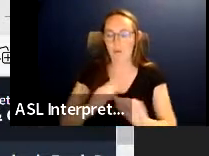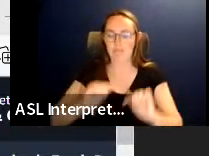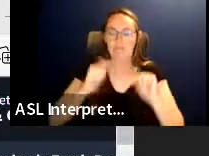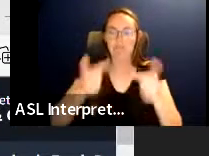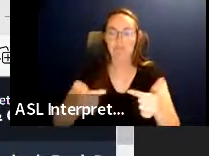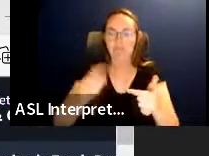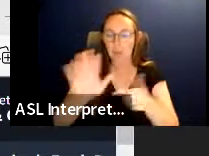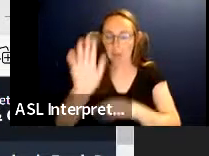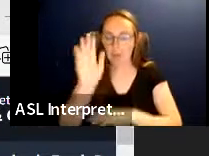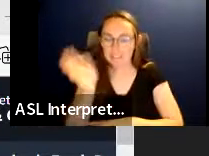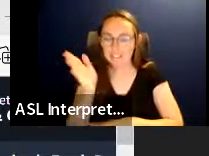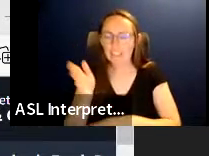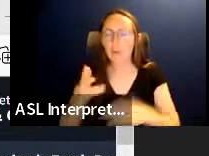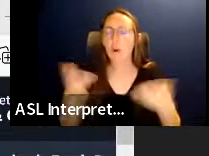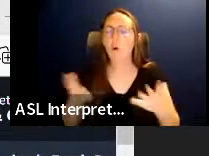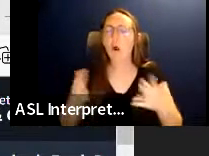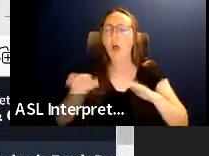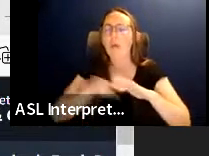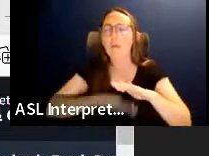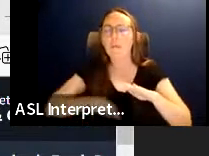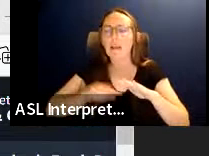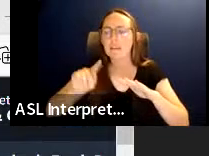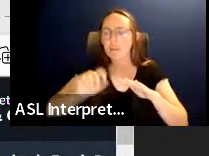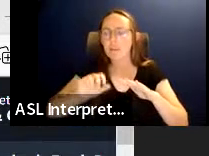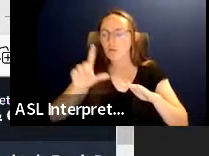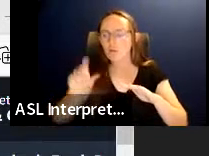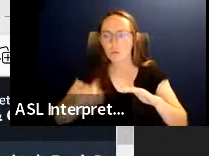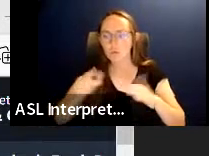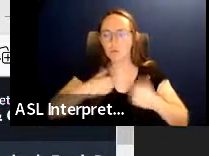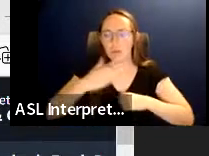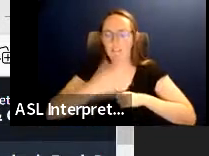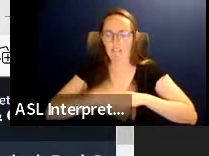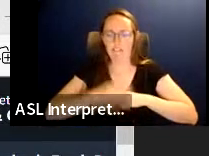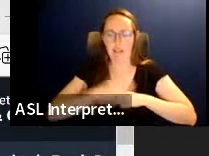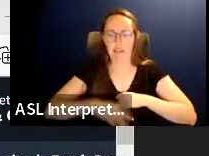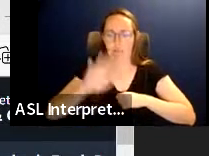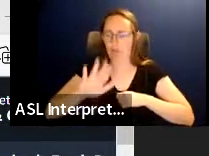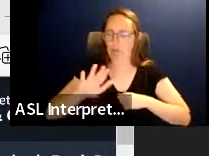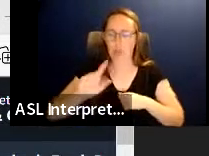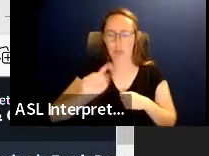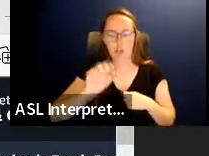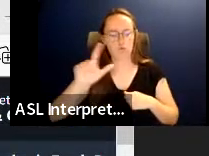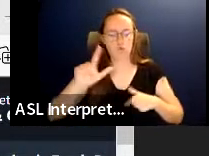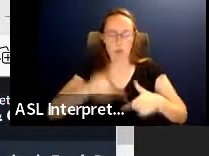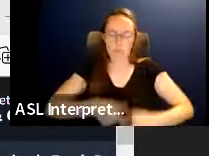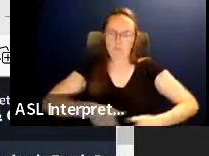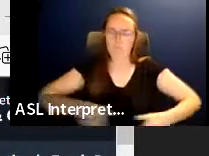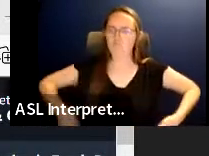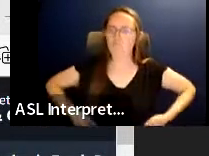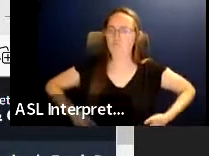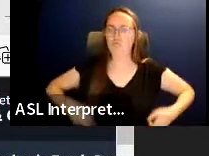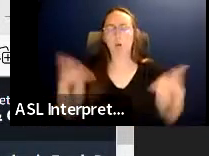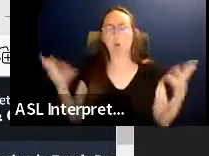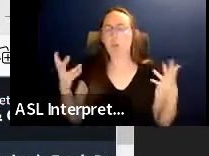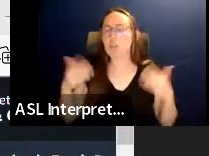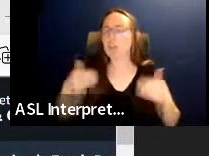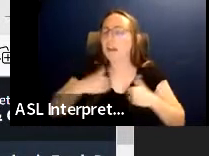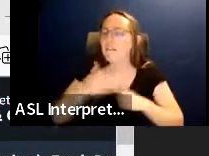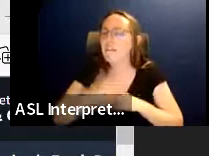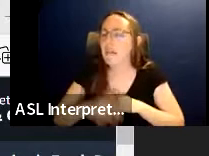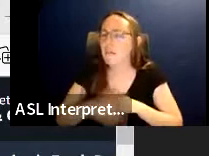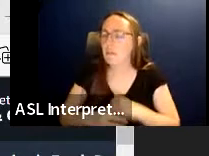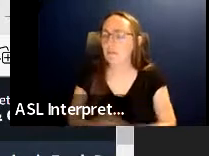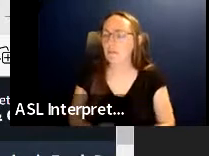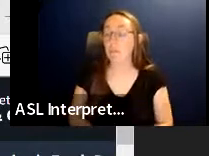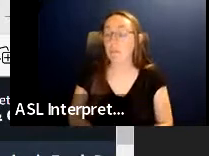the basic tools that you have in your toolkit? What should people have on their tool belt? All right. So that one, that handout